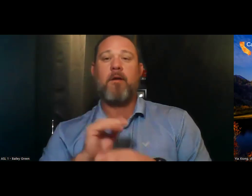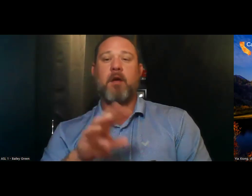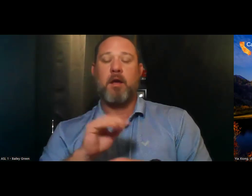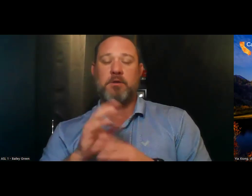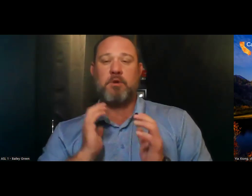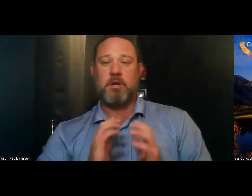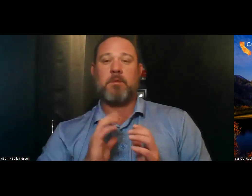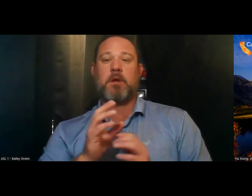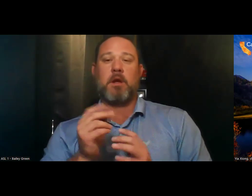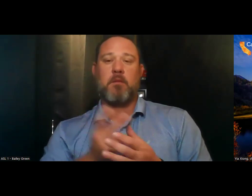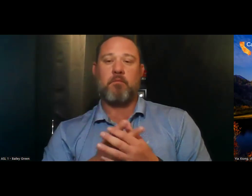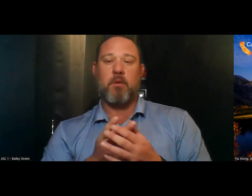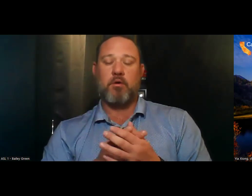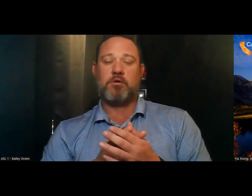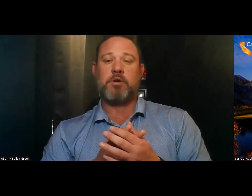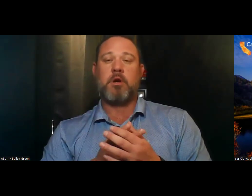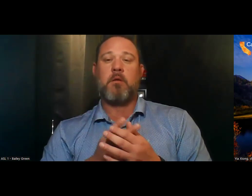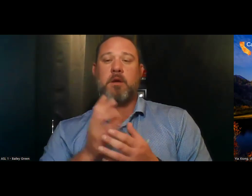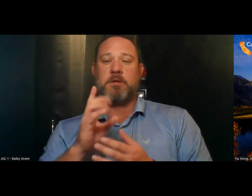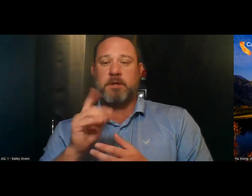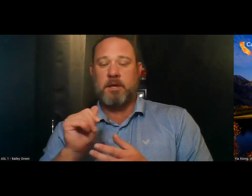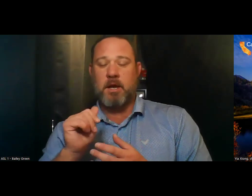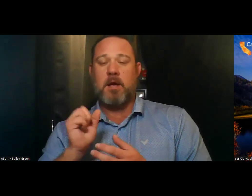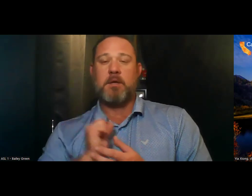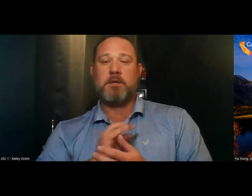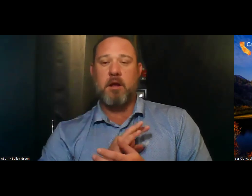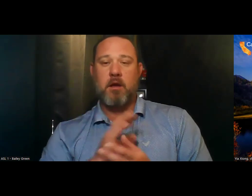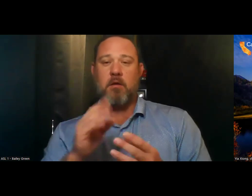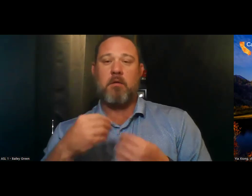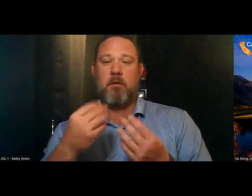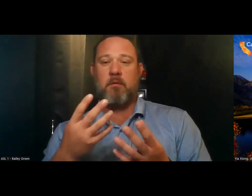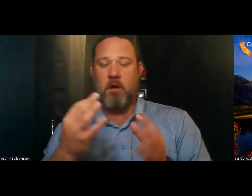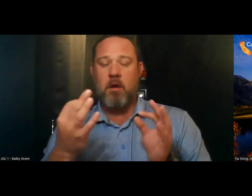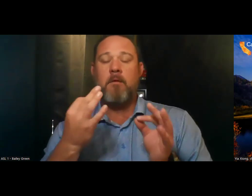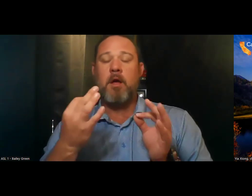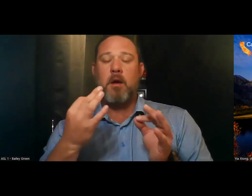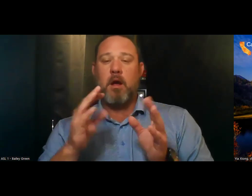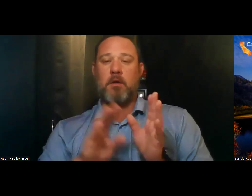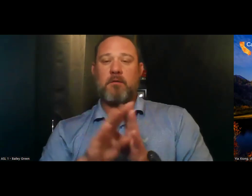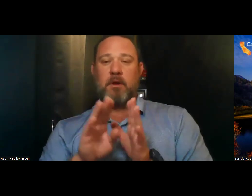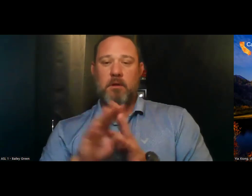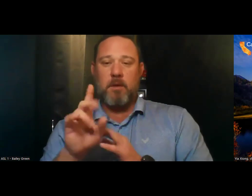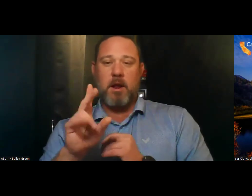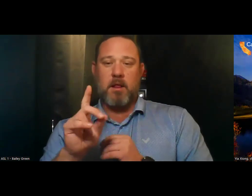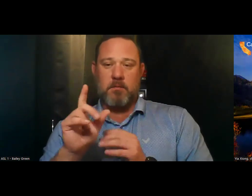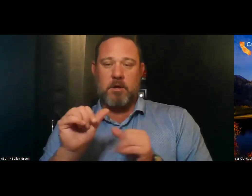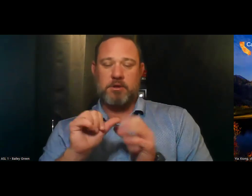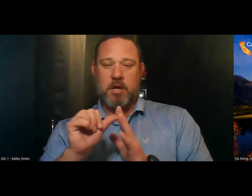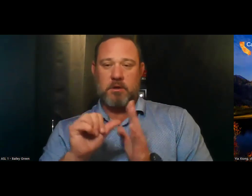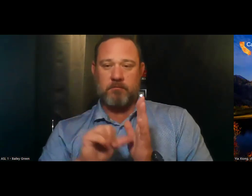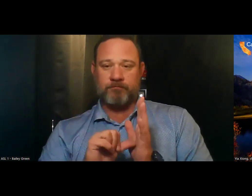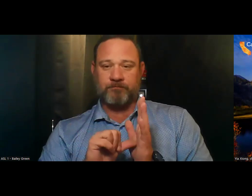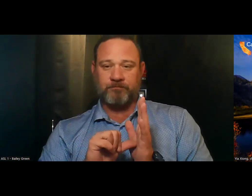committees, and in partnership with CDA staff, provide input on the development of the ad leave meeting agendas.